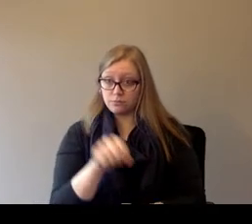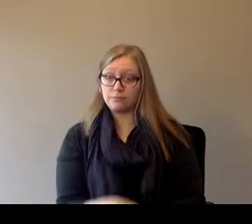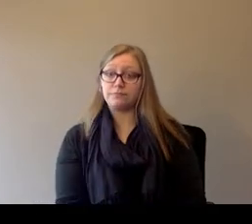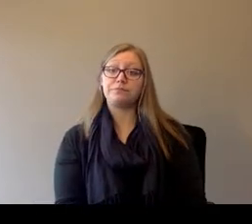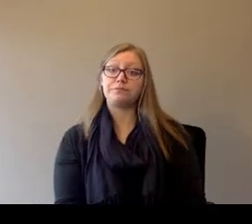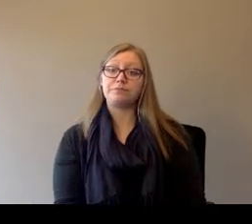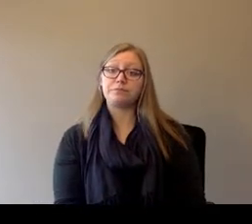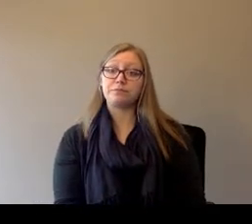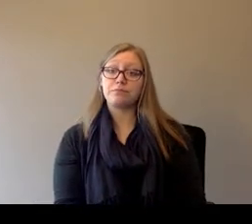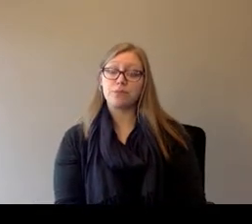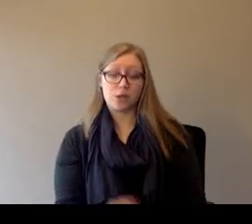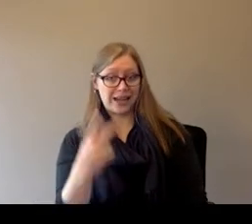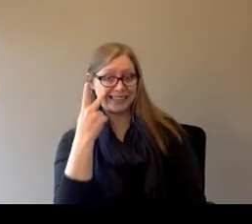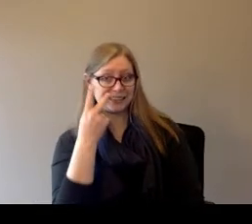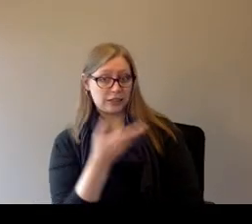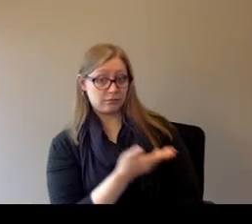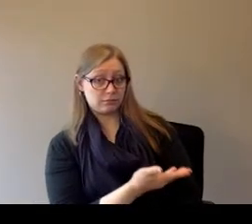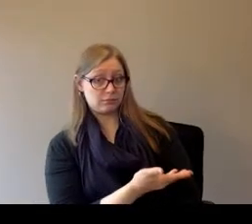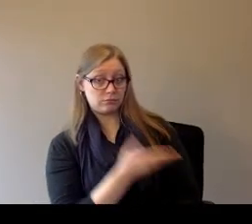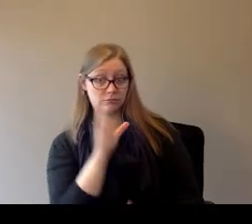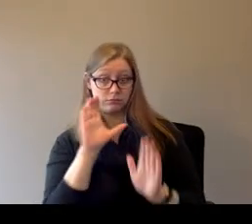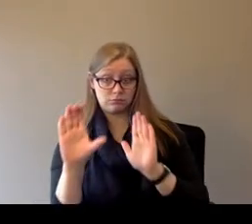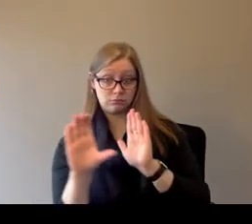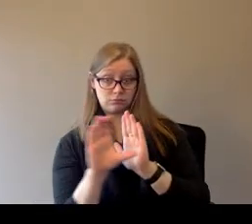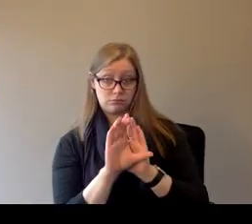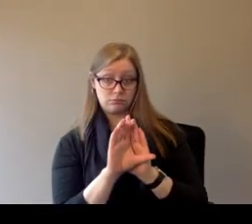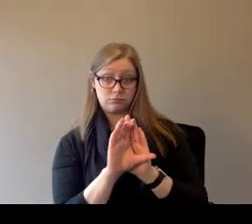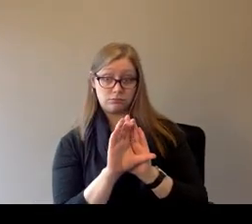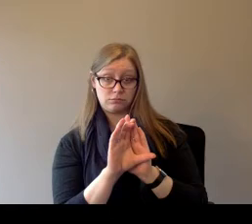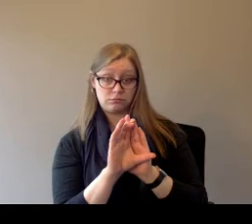So you can see by this graphic that there are